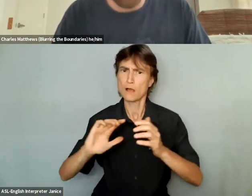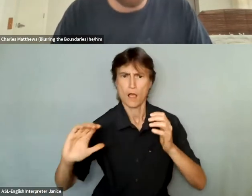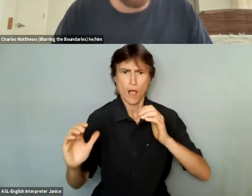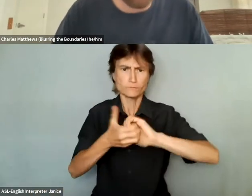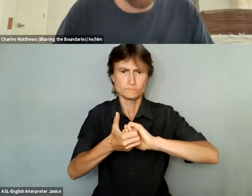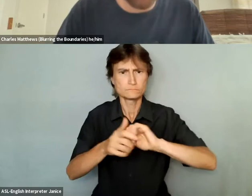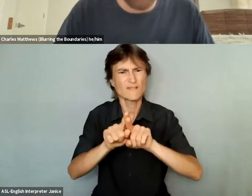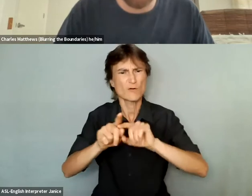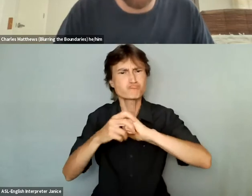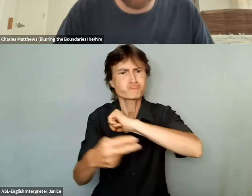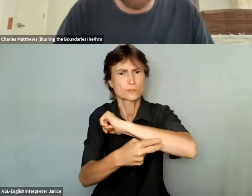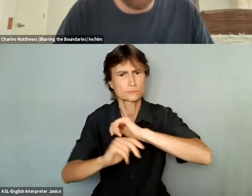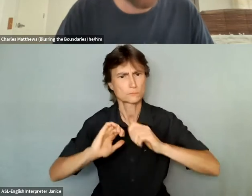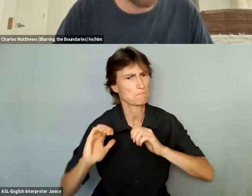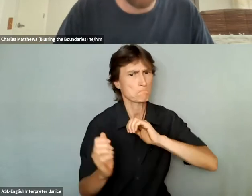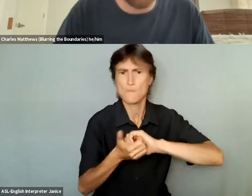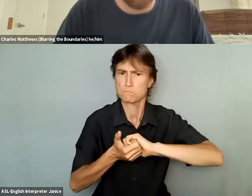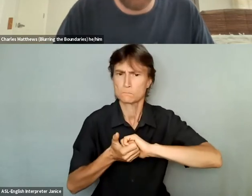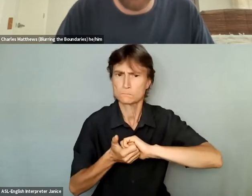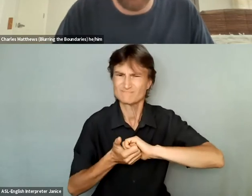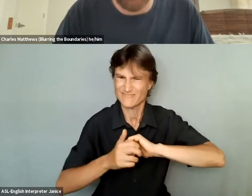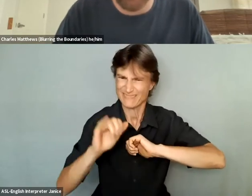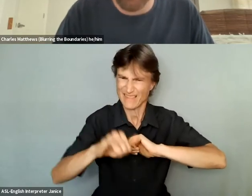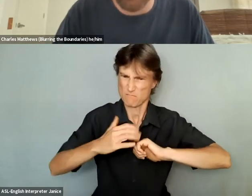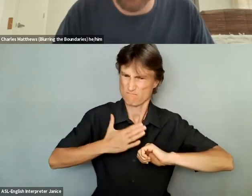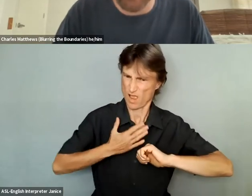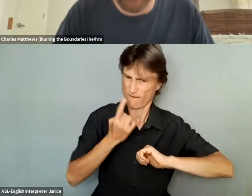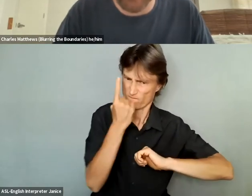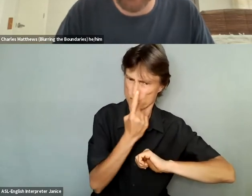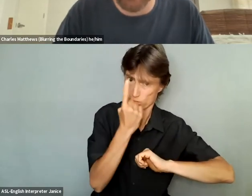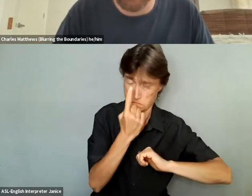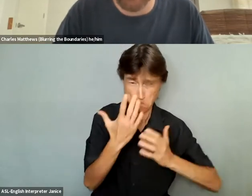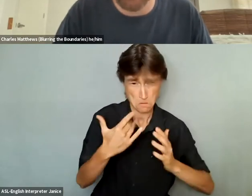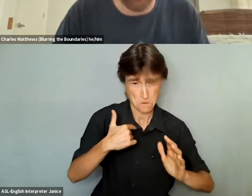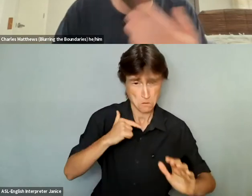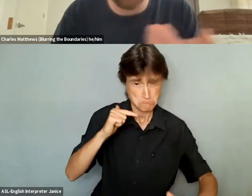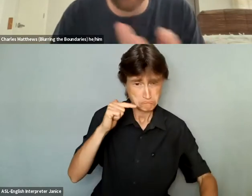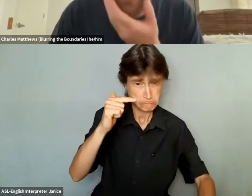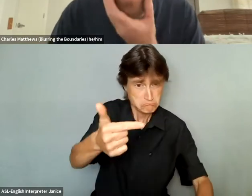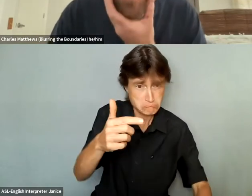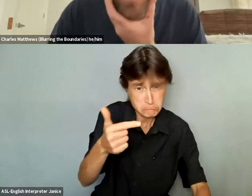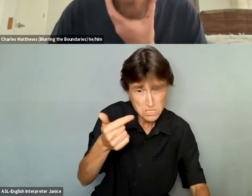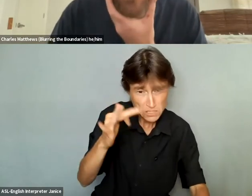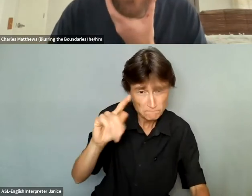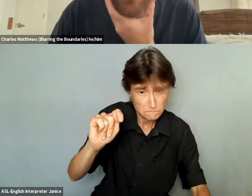I think I might hand over to Gift at this point, if that's okay, to talk about